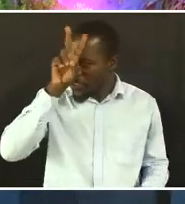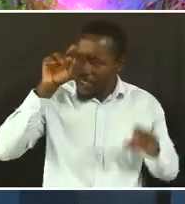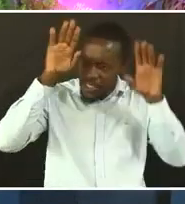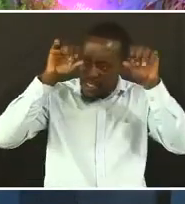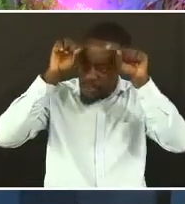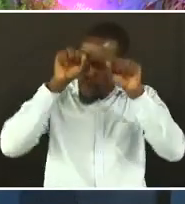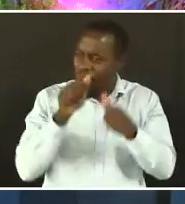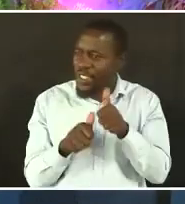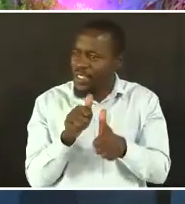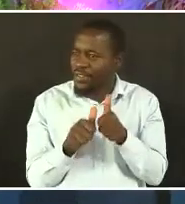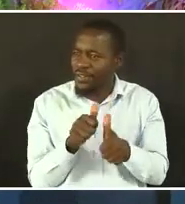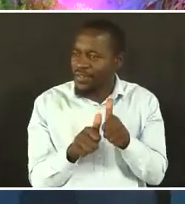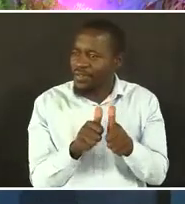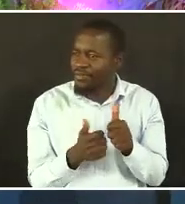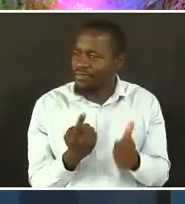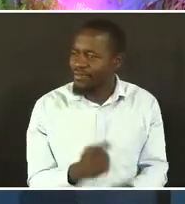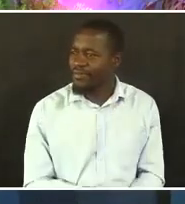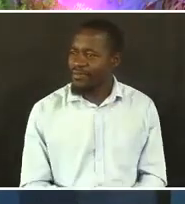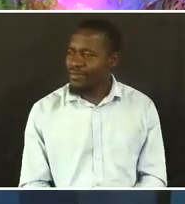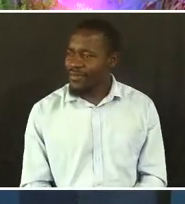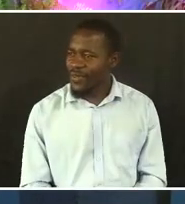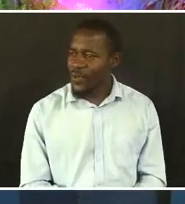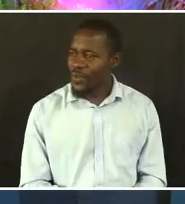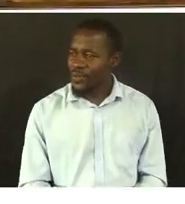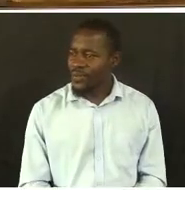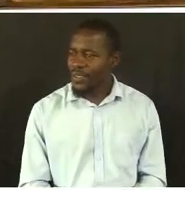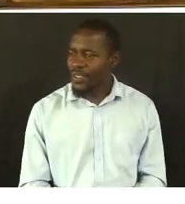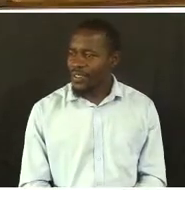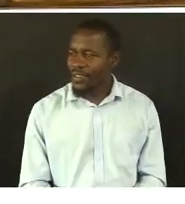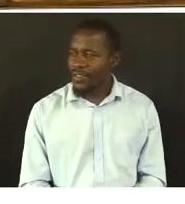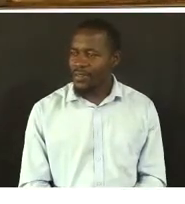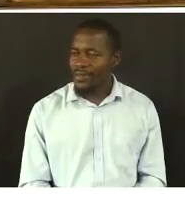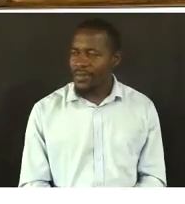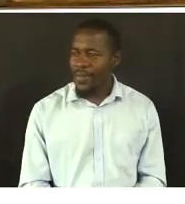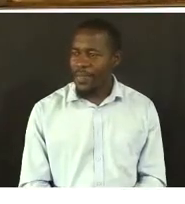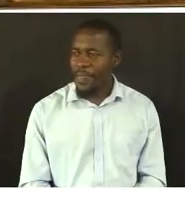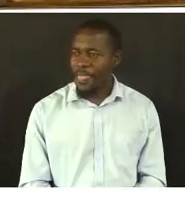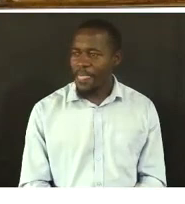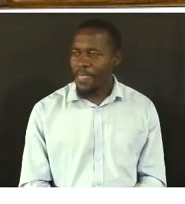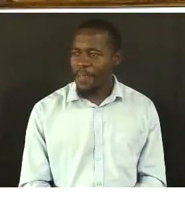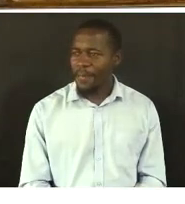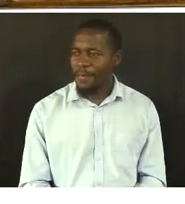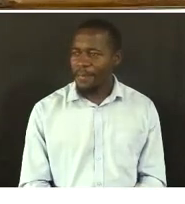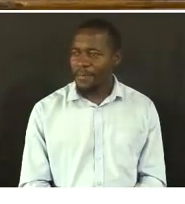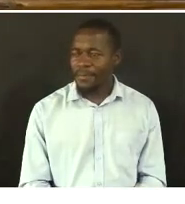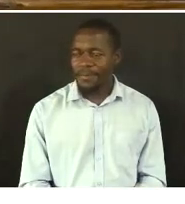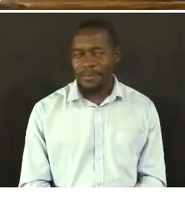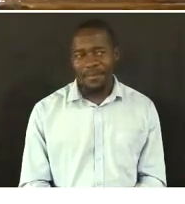I'm not lying to myself. Even when I woke up today, I came with a goat mentality. You're so sure you are a